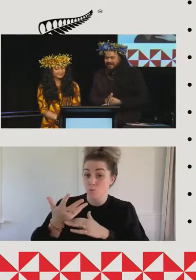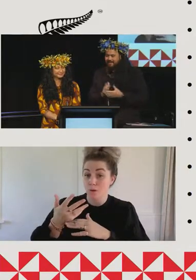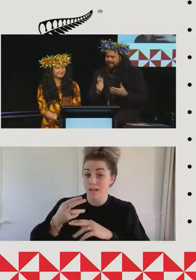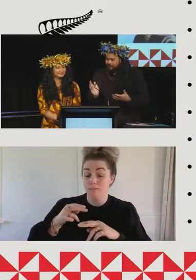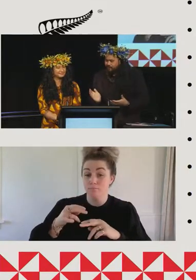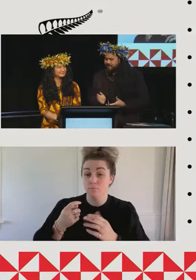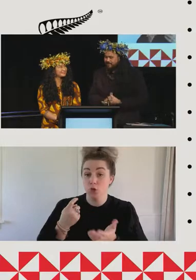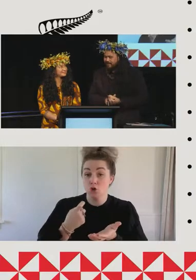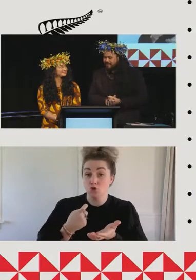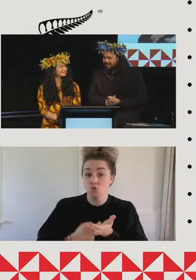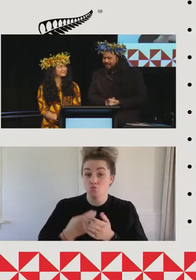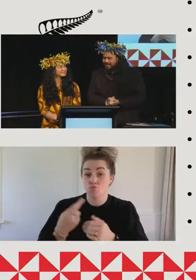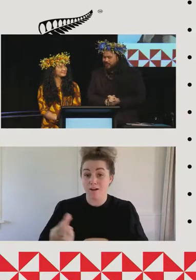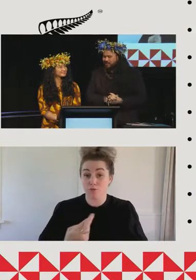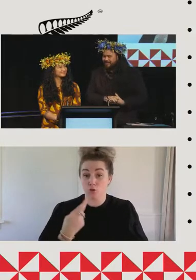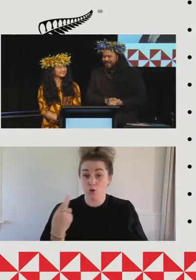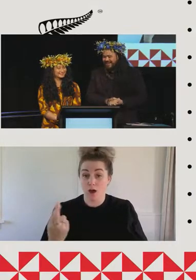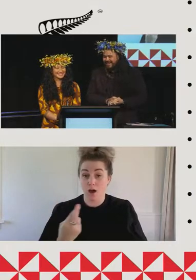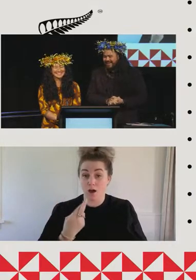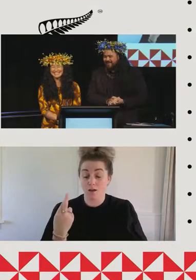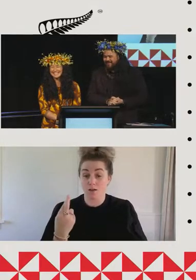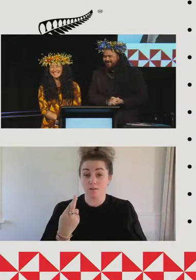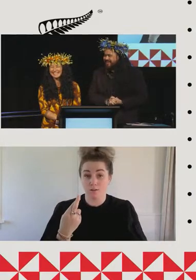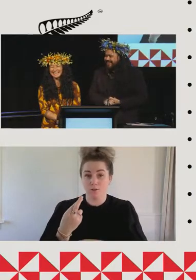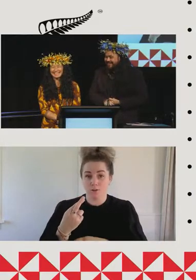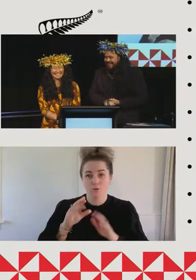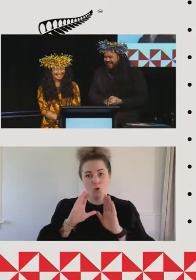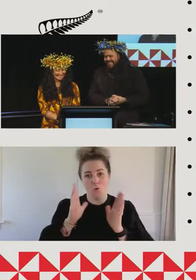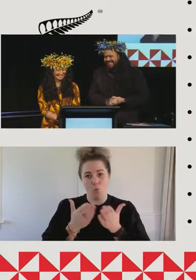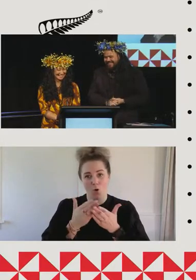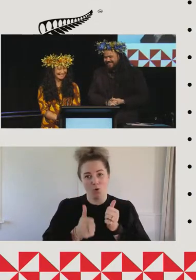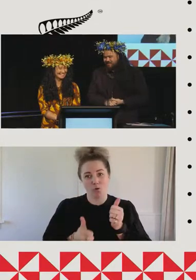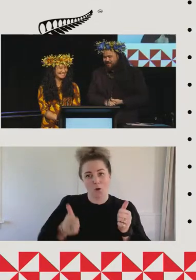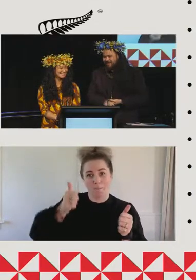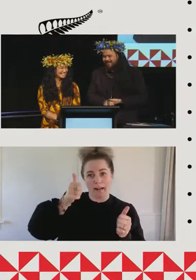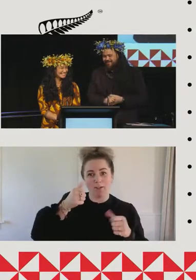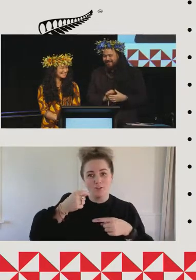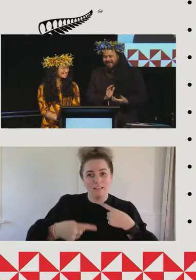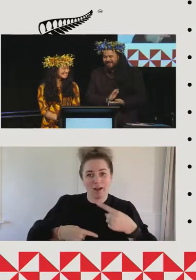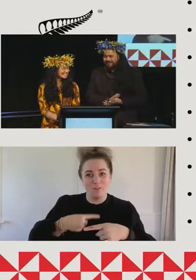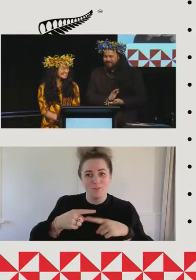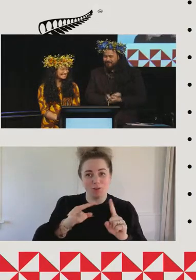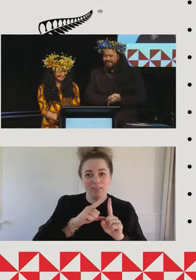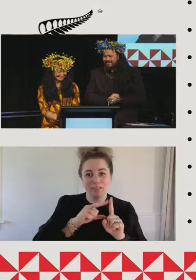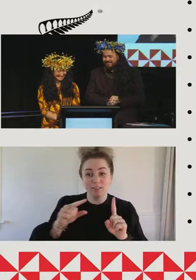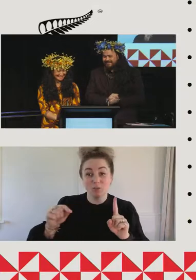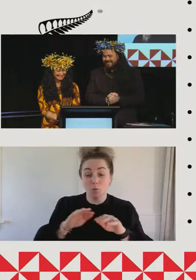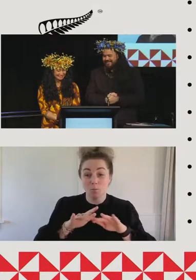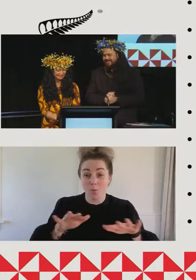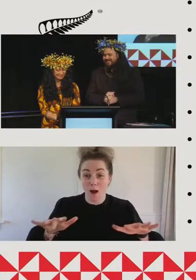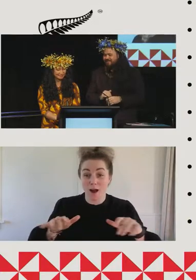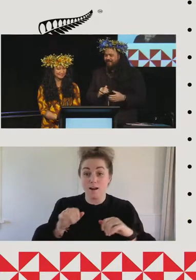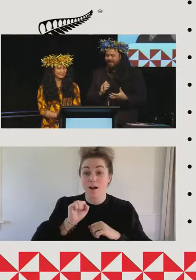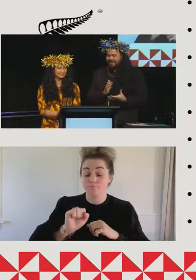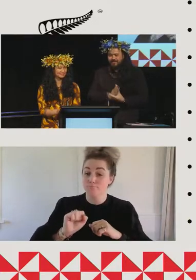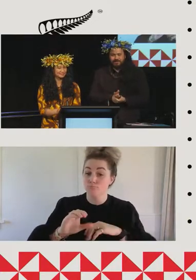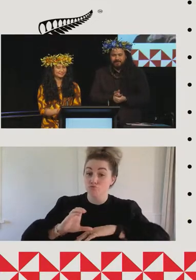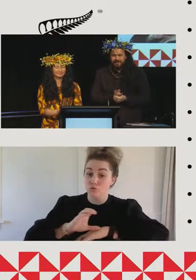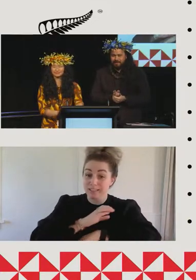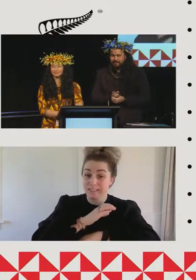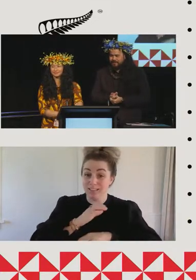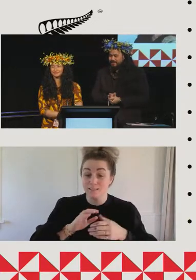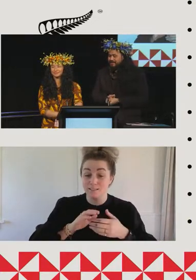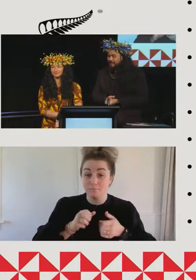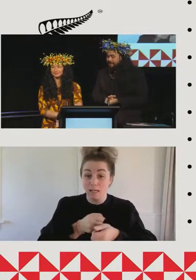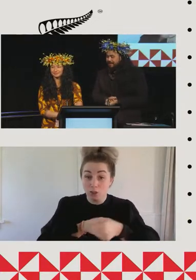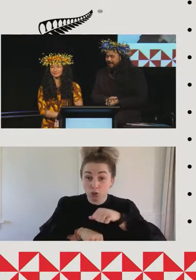Cook Islands again the world domination continues um the digital resilience initiative we've got